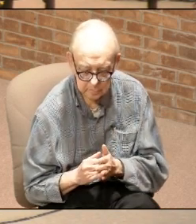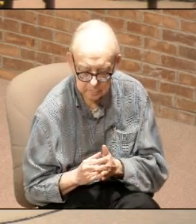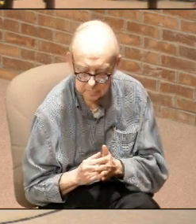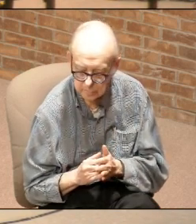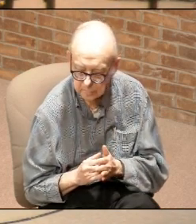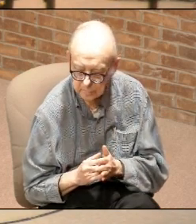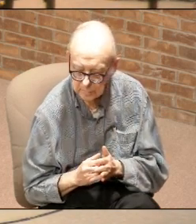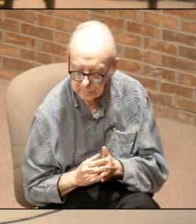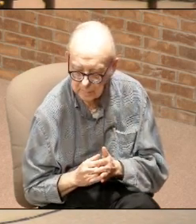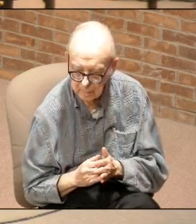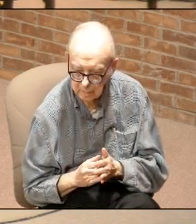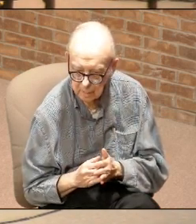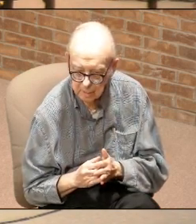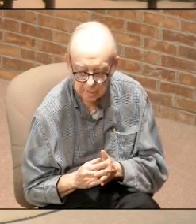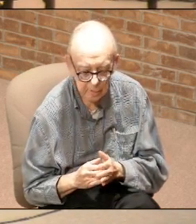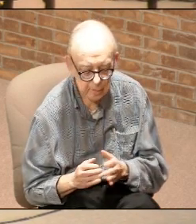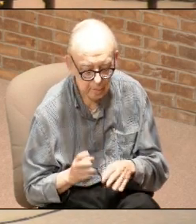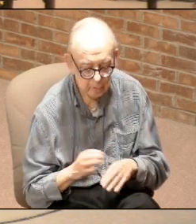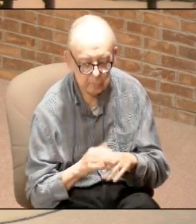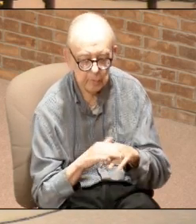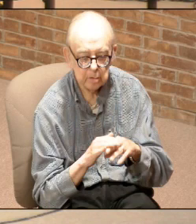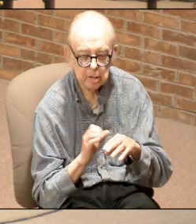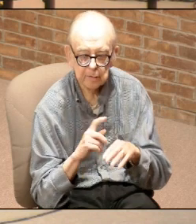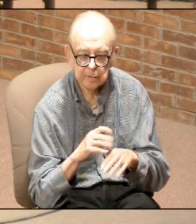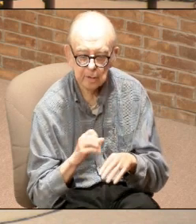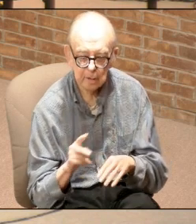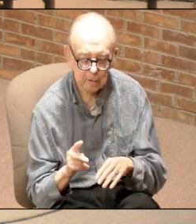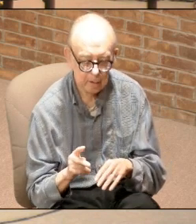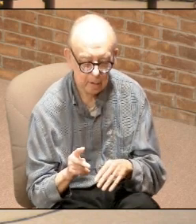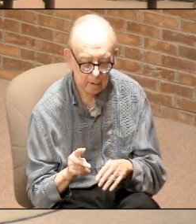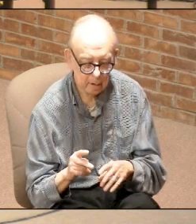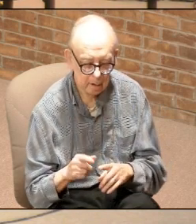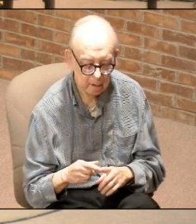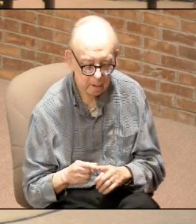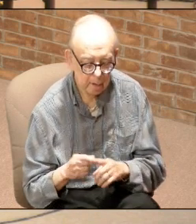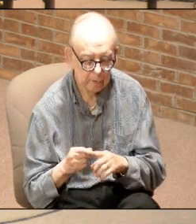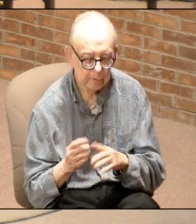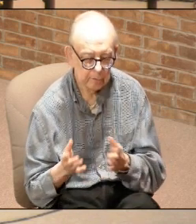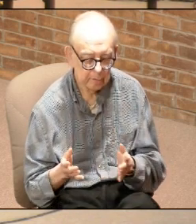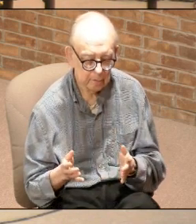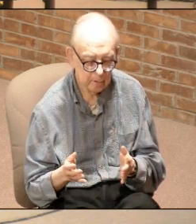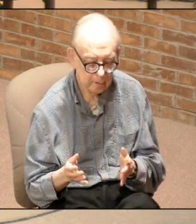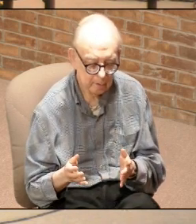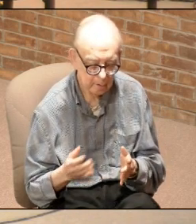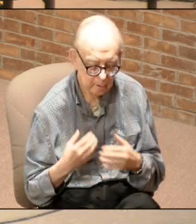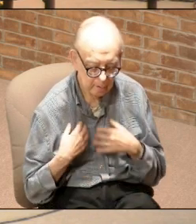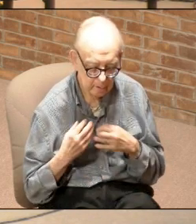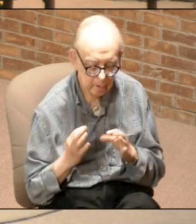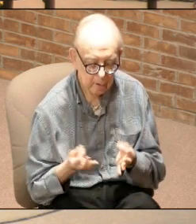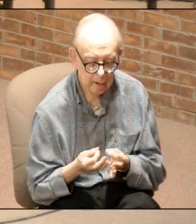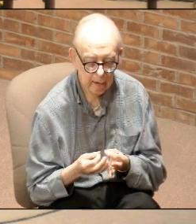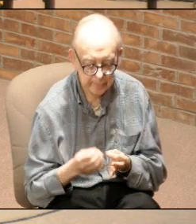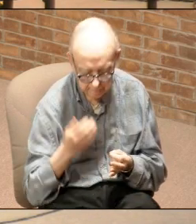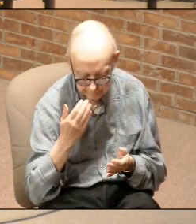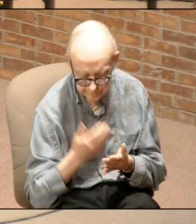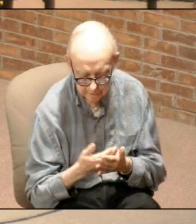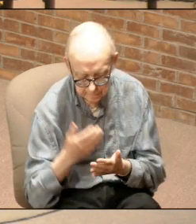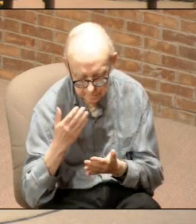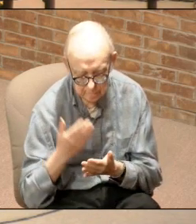bundle of sticks it said a certain father had a family of sons